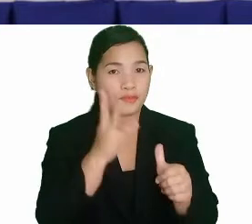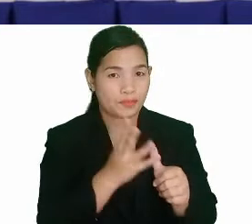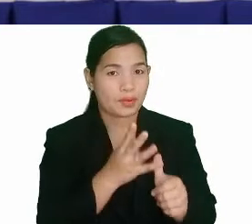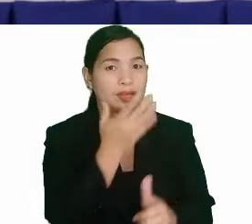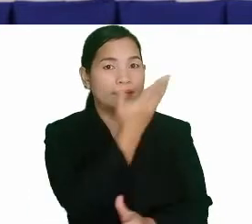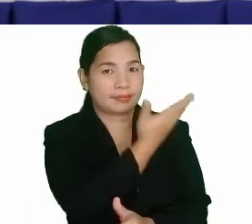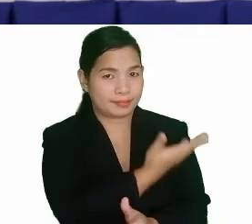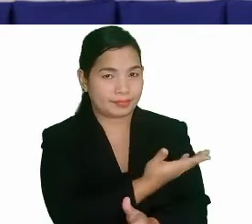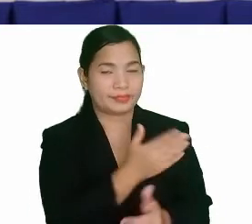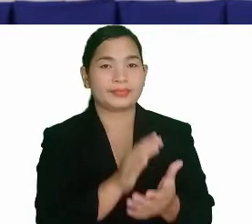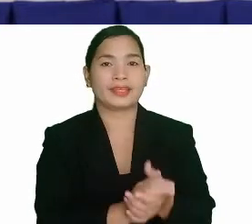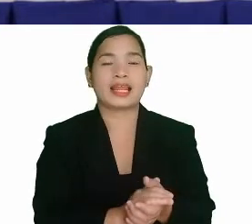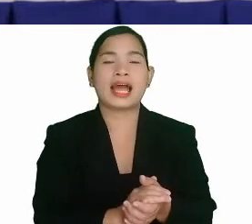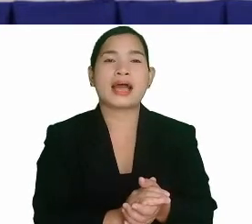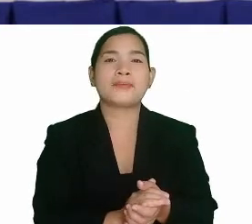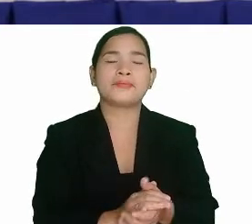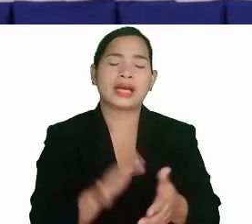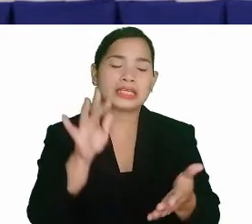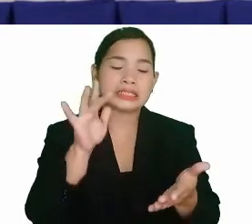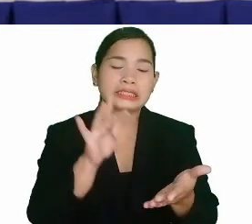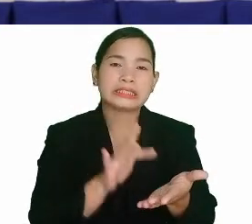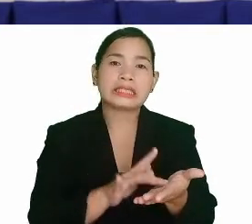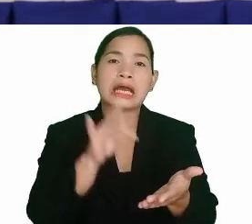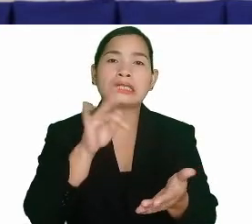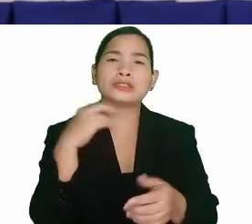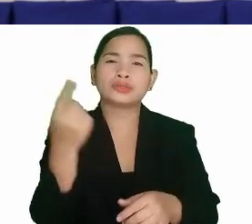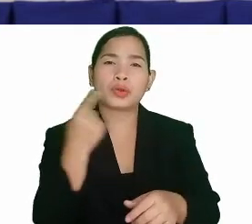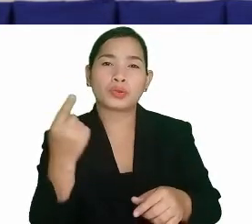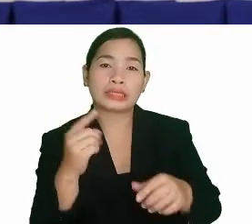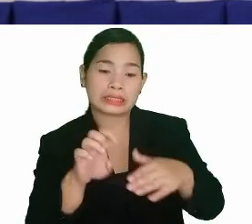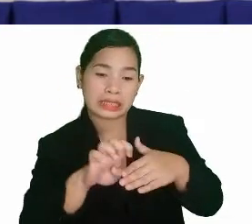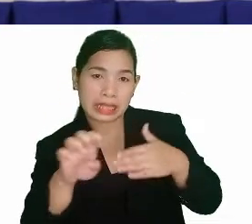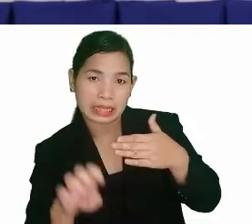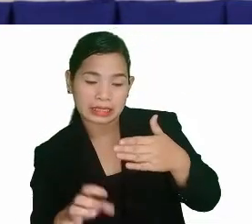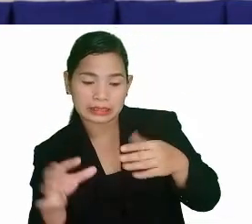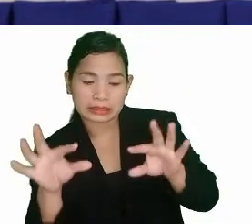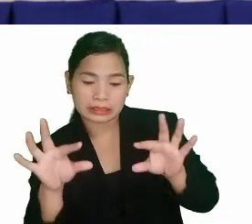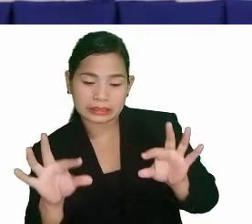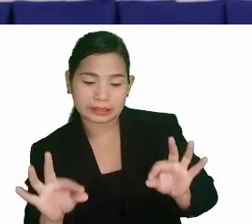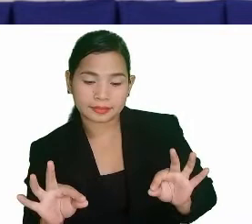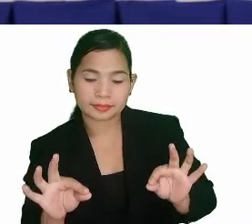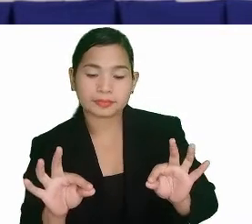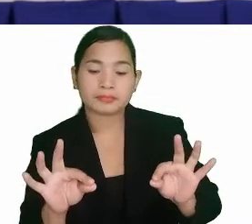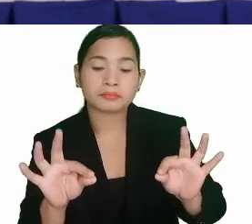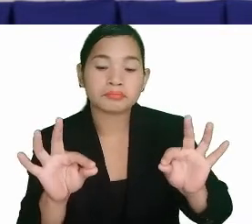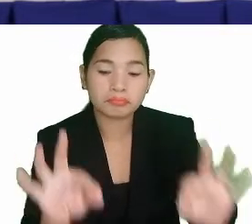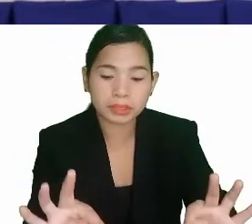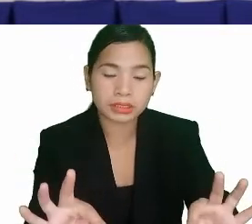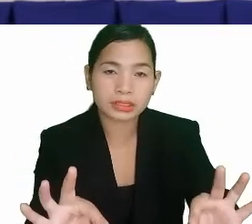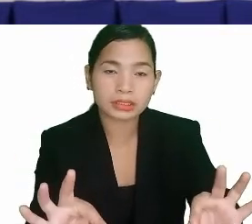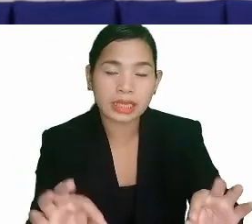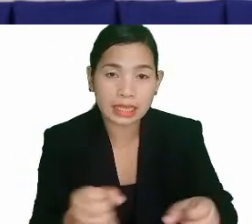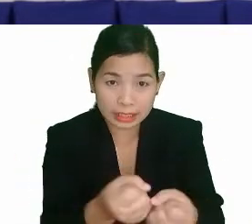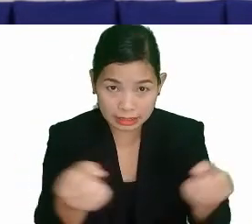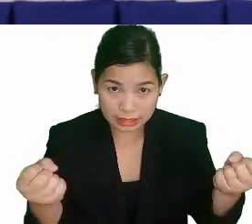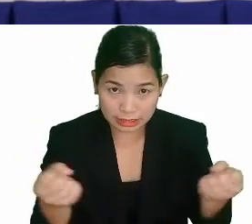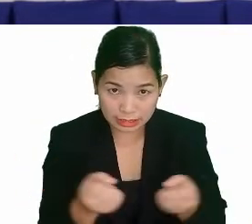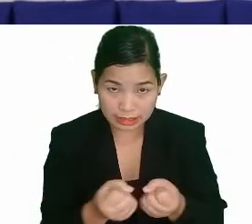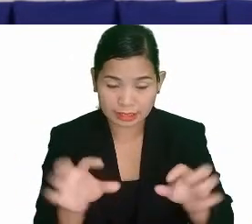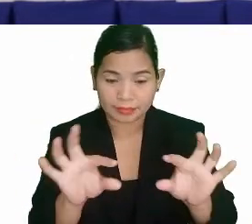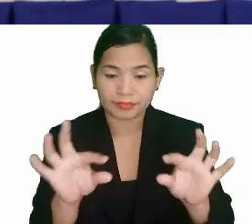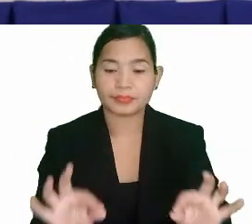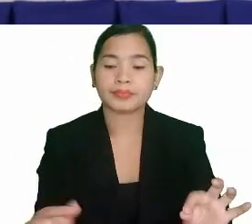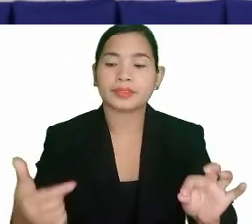Fourth, by touching only the edges, place the glass slide on the stage and secure it with